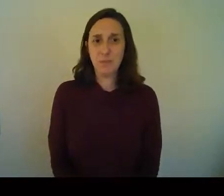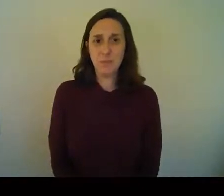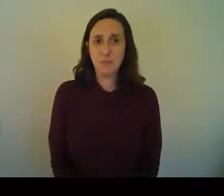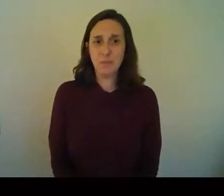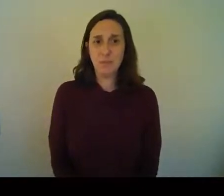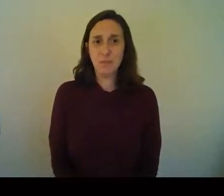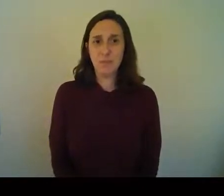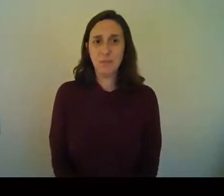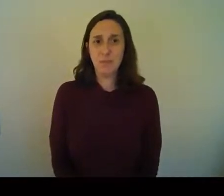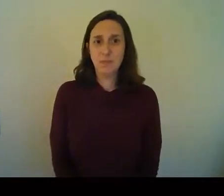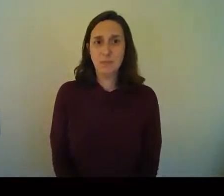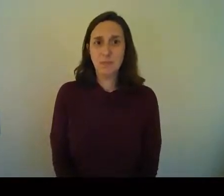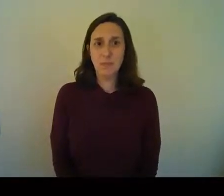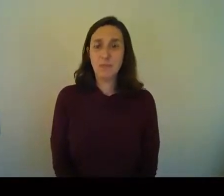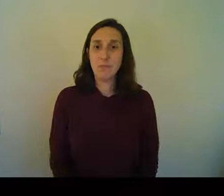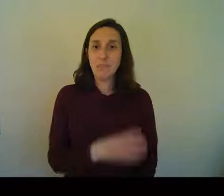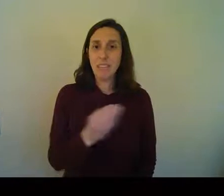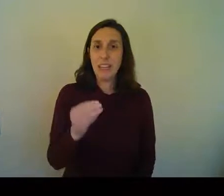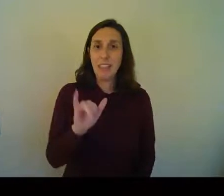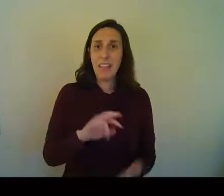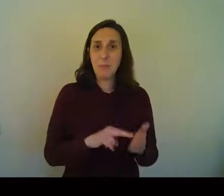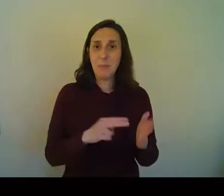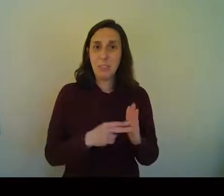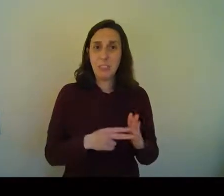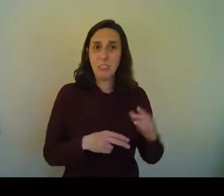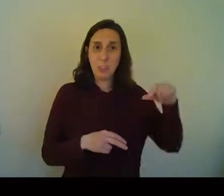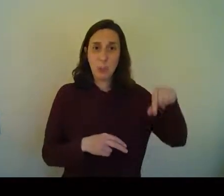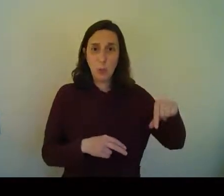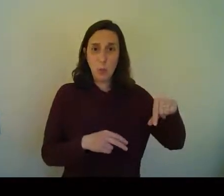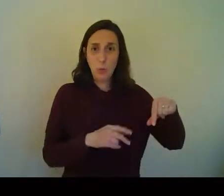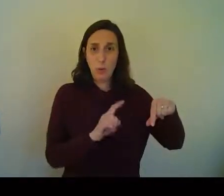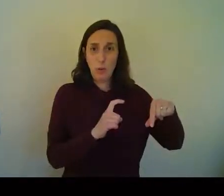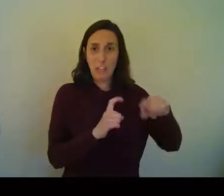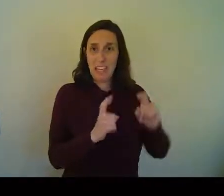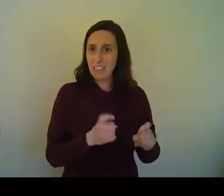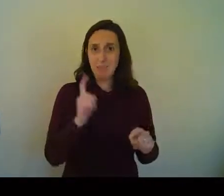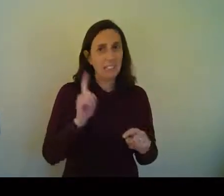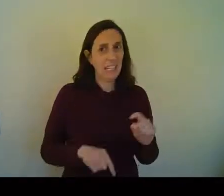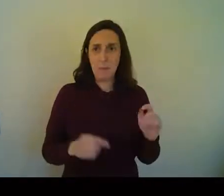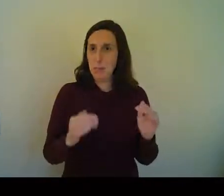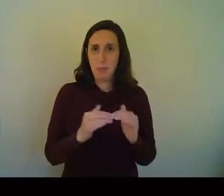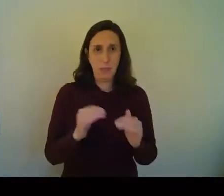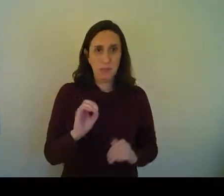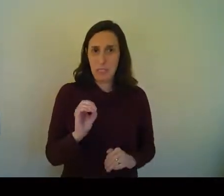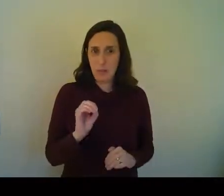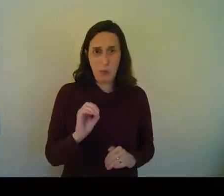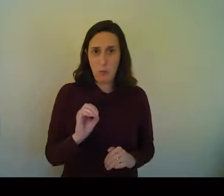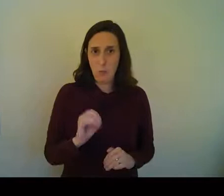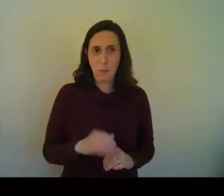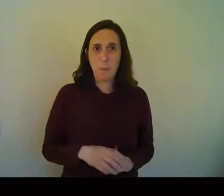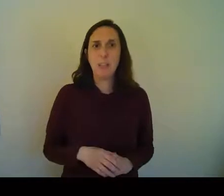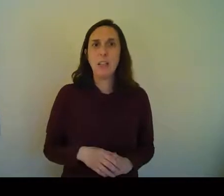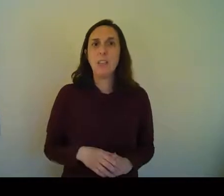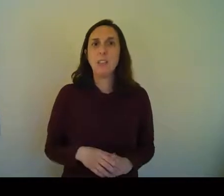And that means q of x cannot equal 0. So I'll take q of x, x